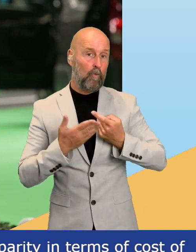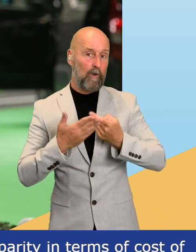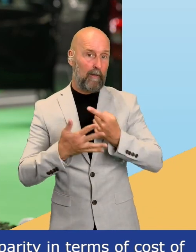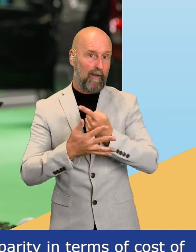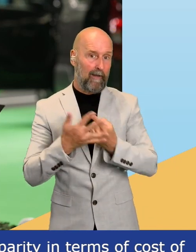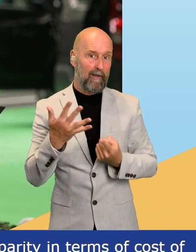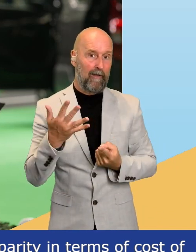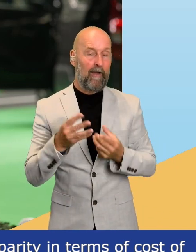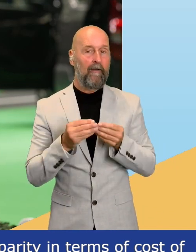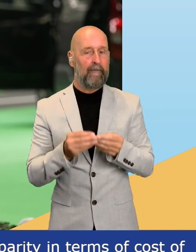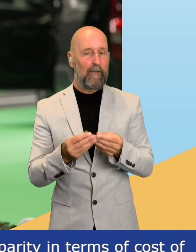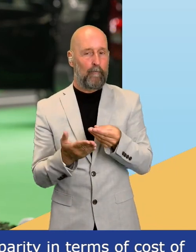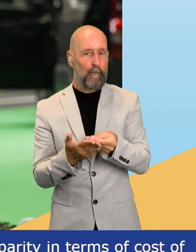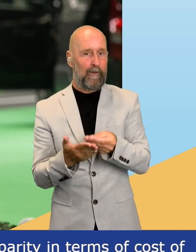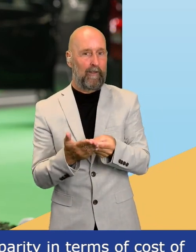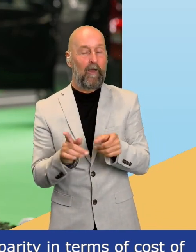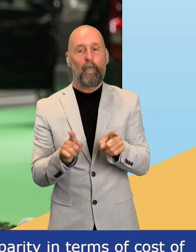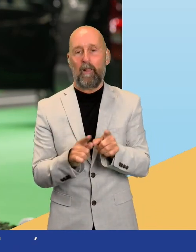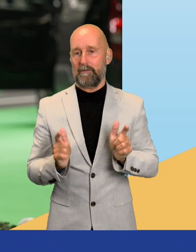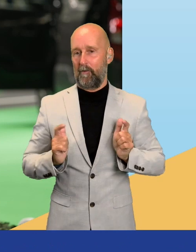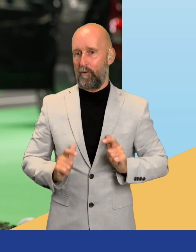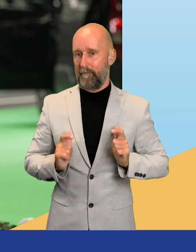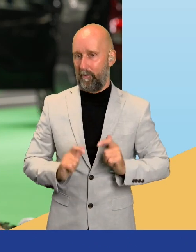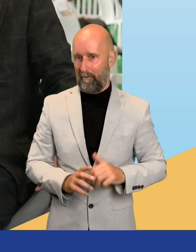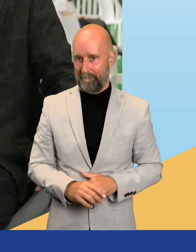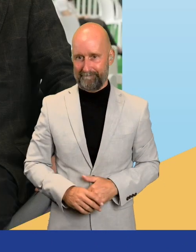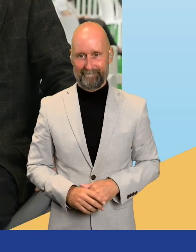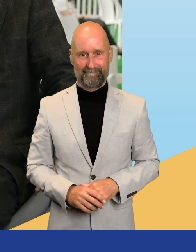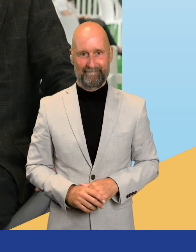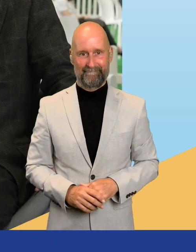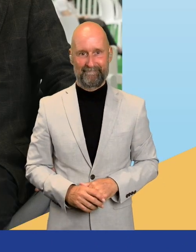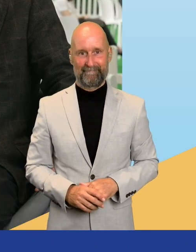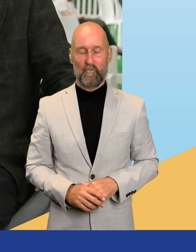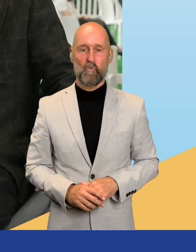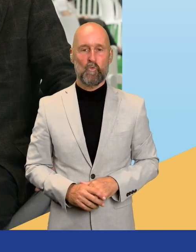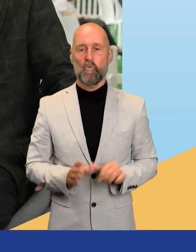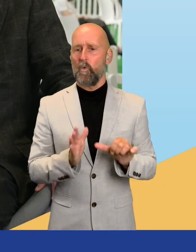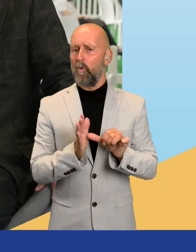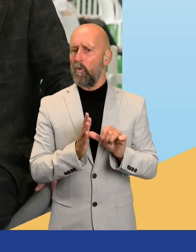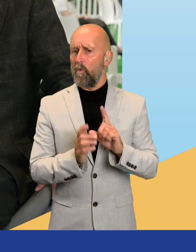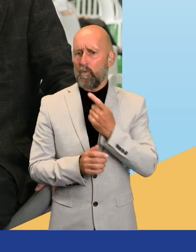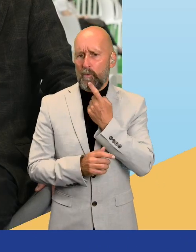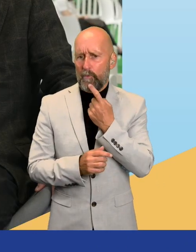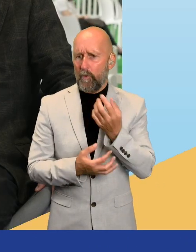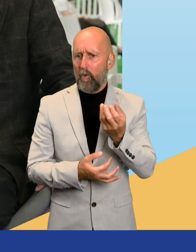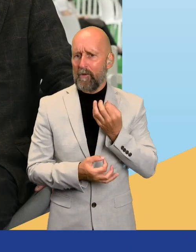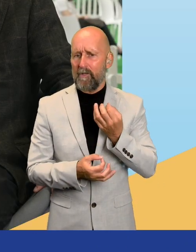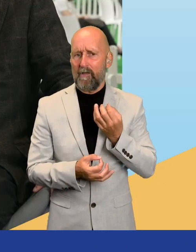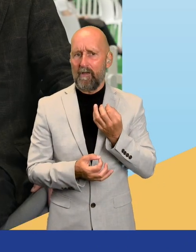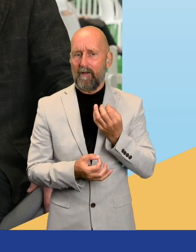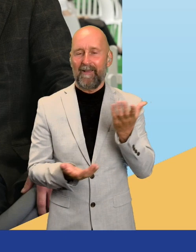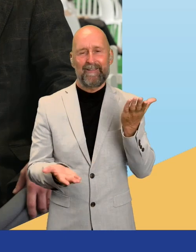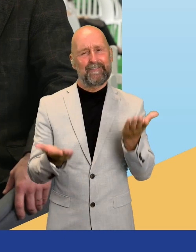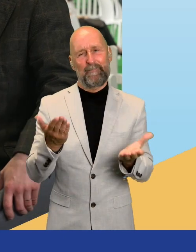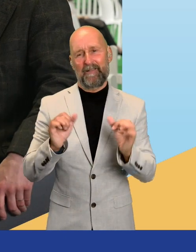for value for money and comfort? Oh, that's a tough one. And I guess it also